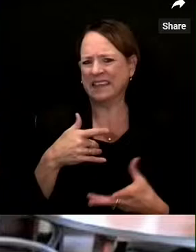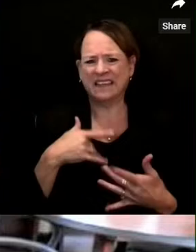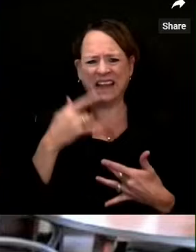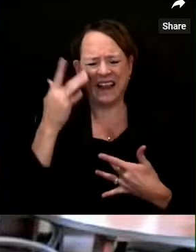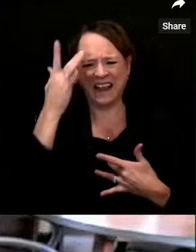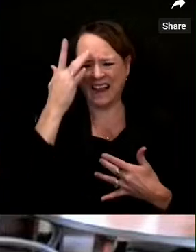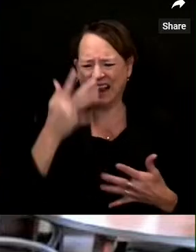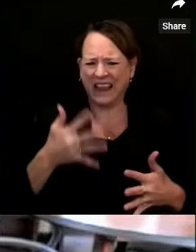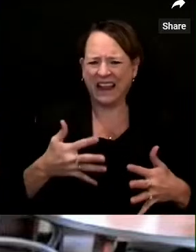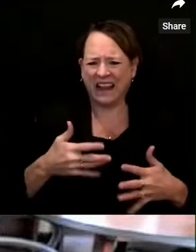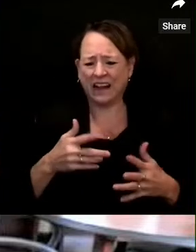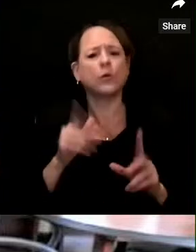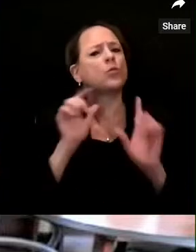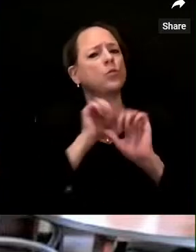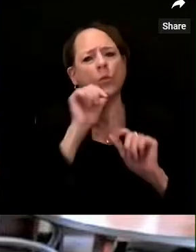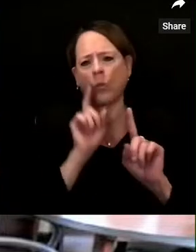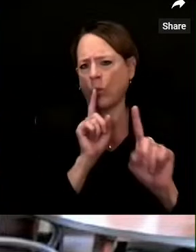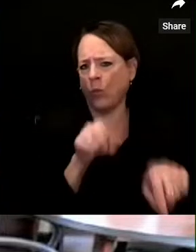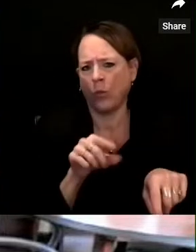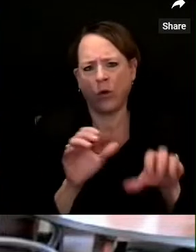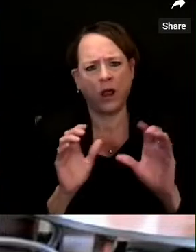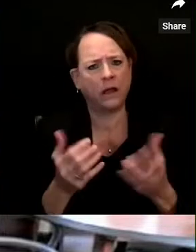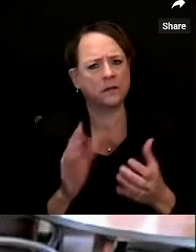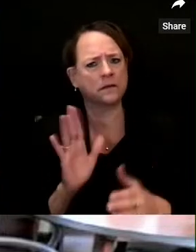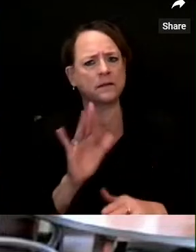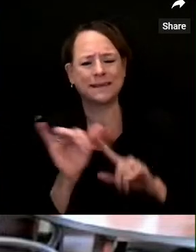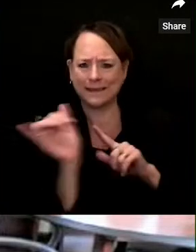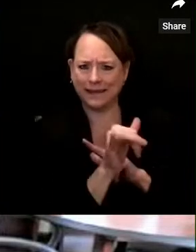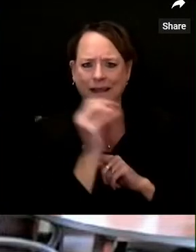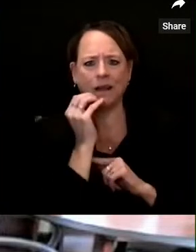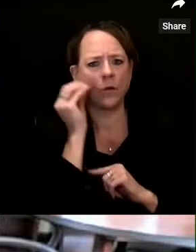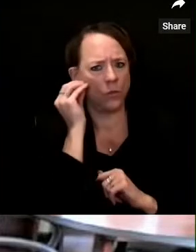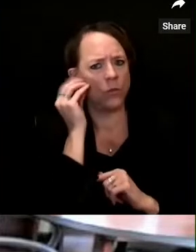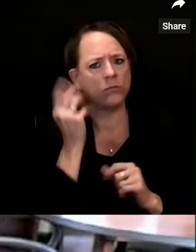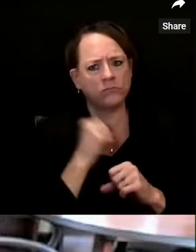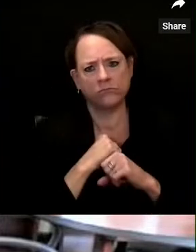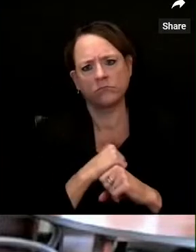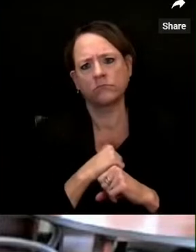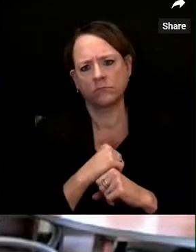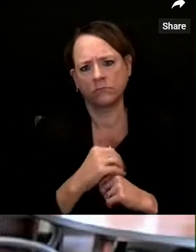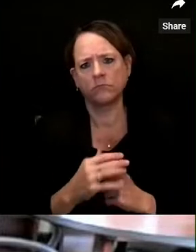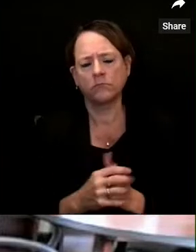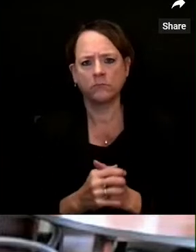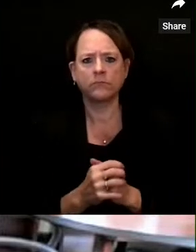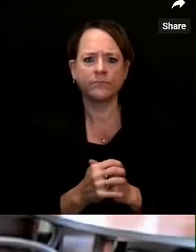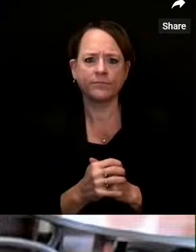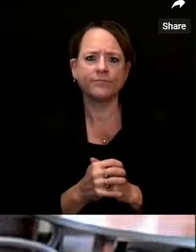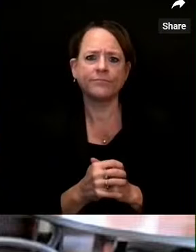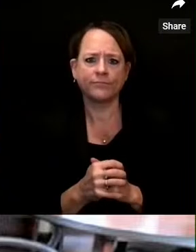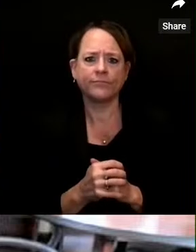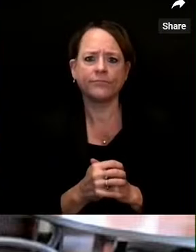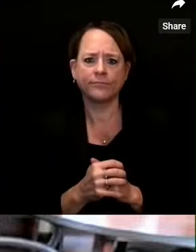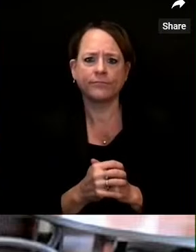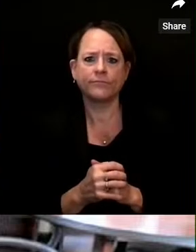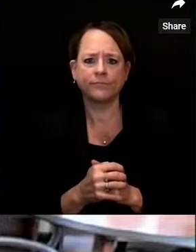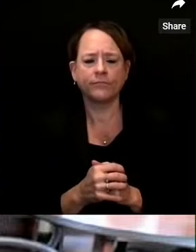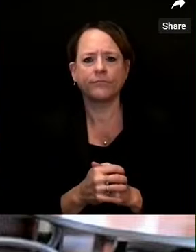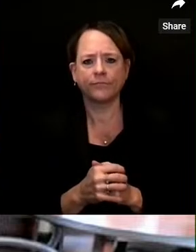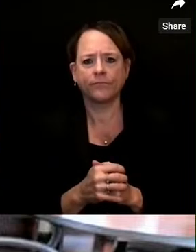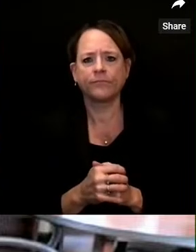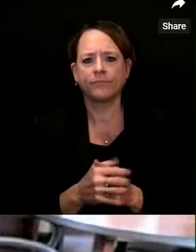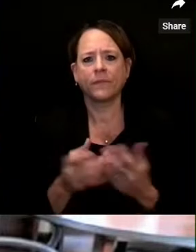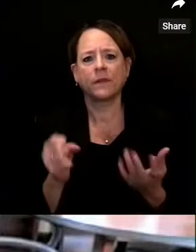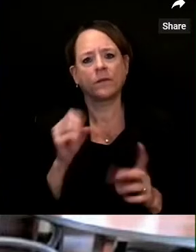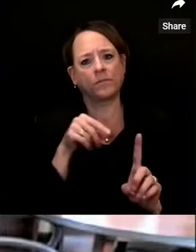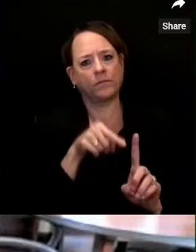taken together are what it takes to keep our schools operating safely, to keep our workplaces operating